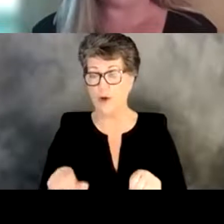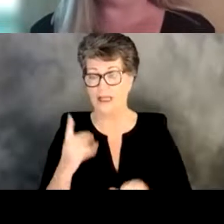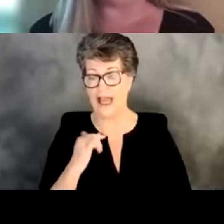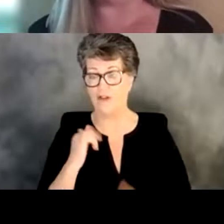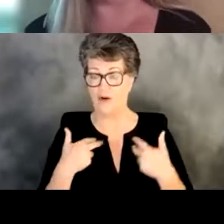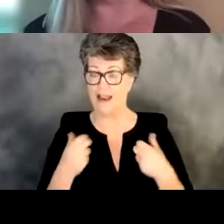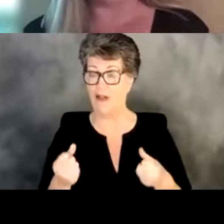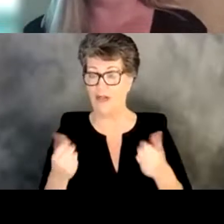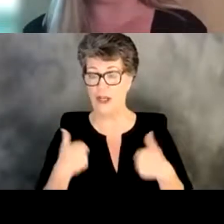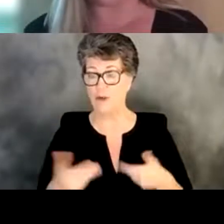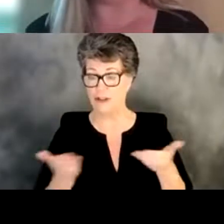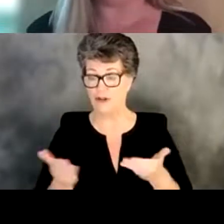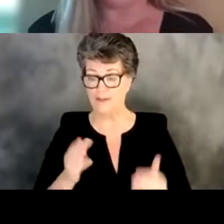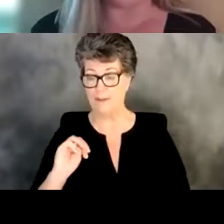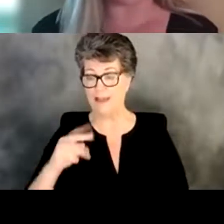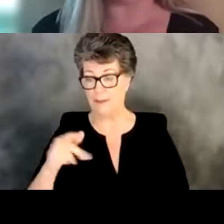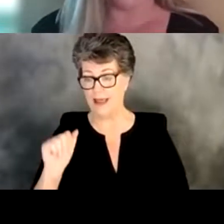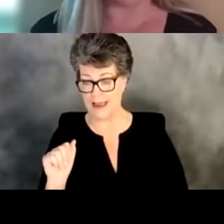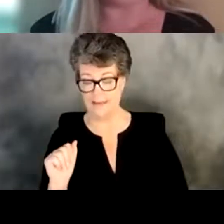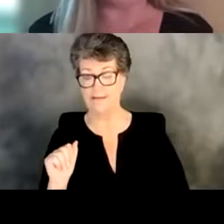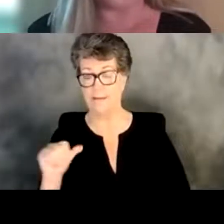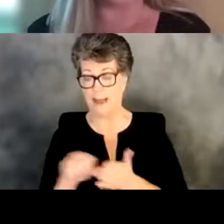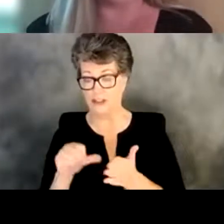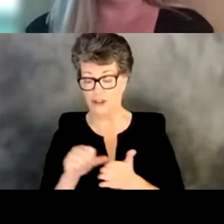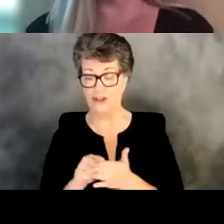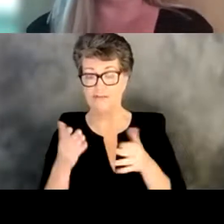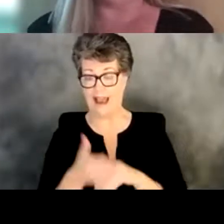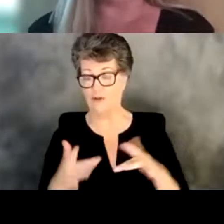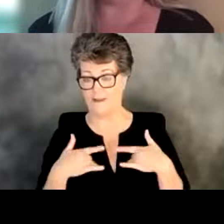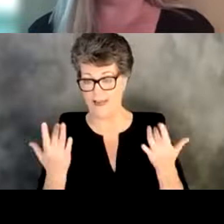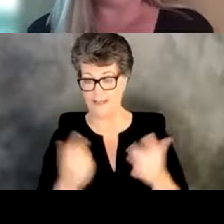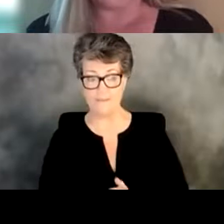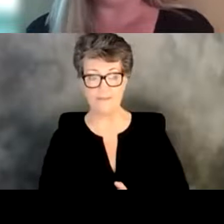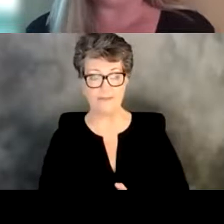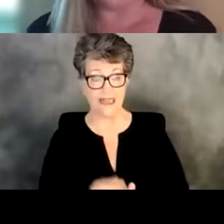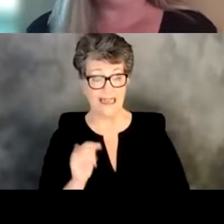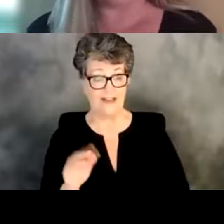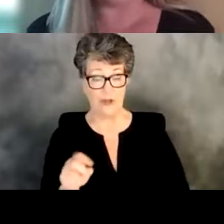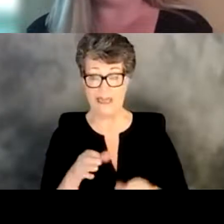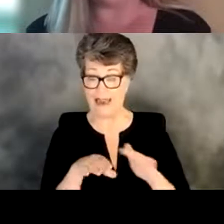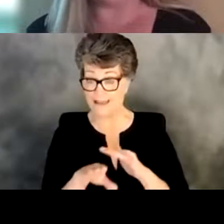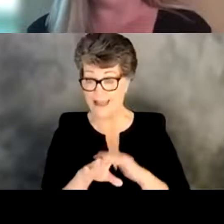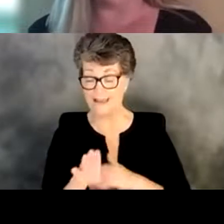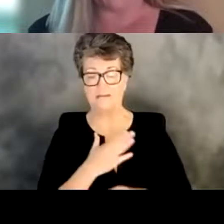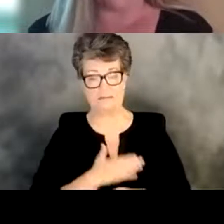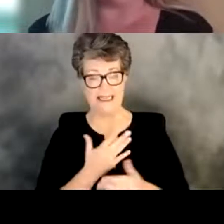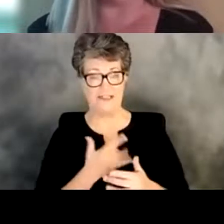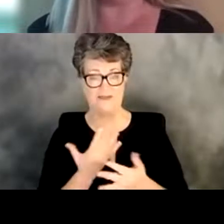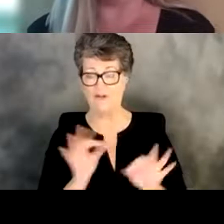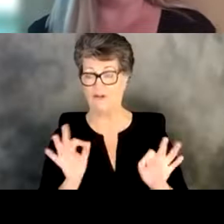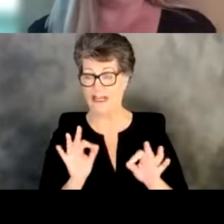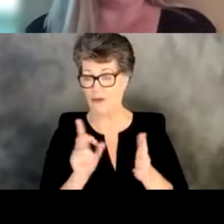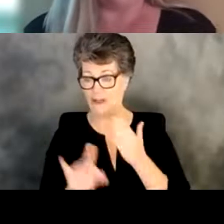Human Services Master Plan for Aging webpage after the event. So if you need access to that, please feel free to check that